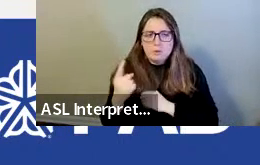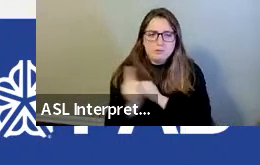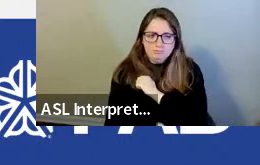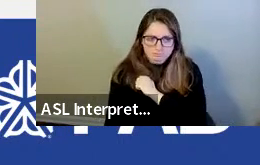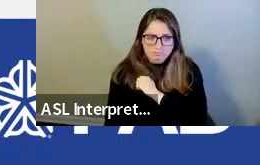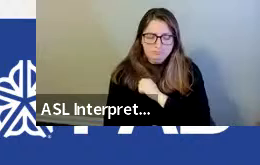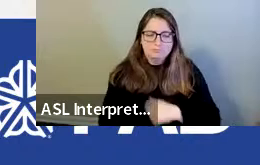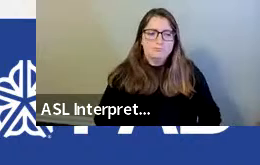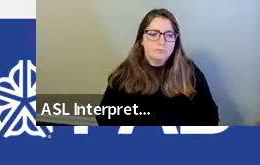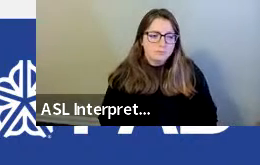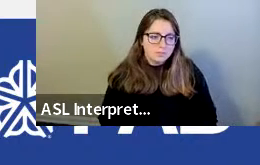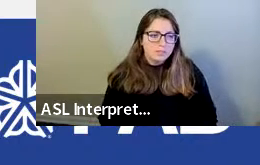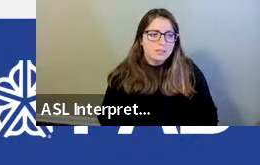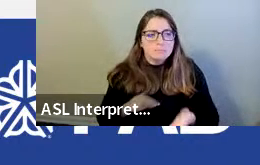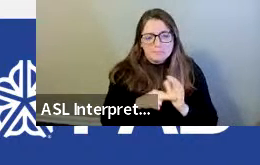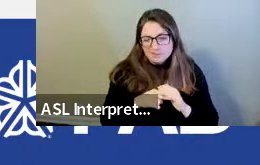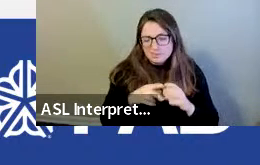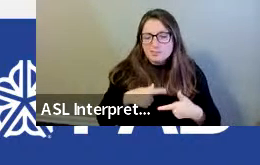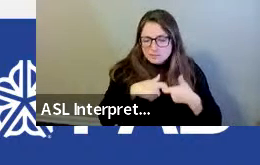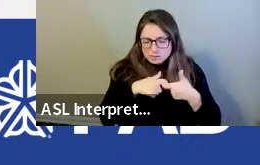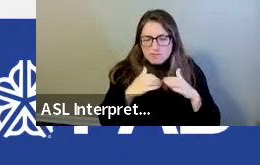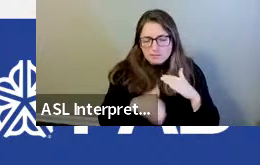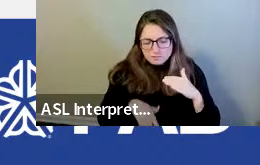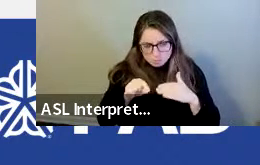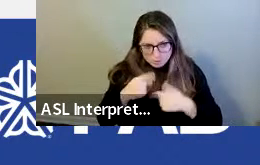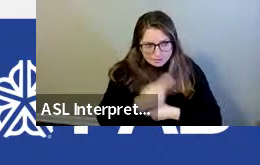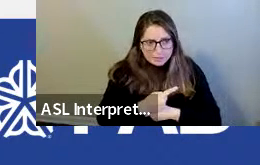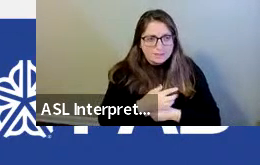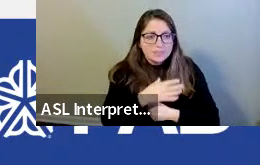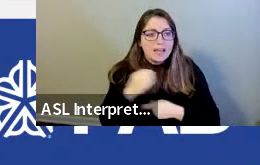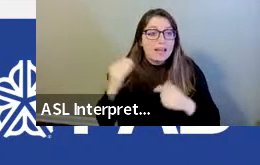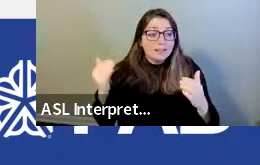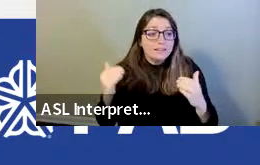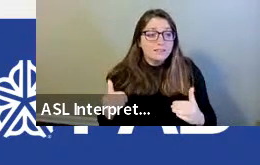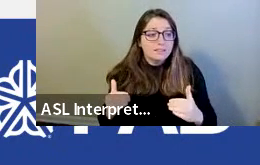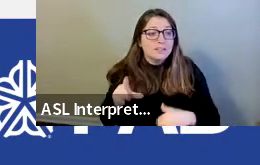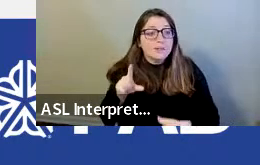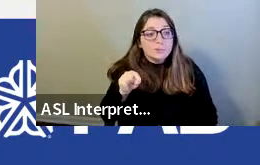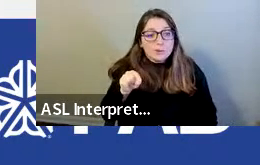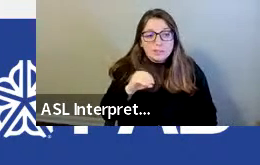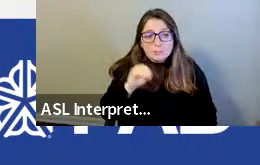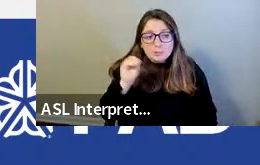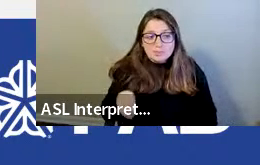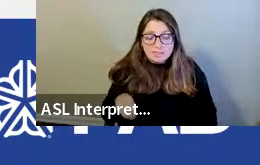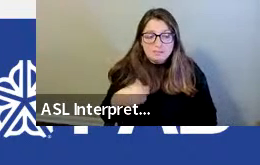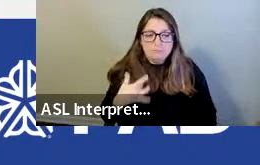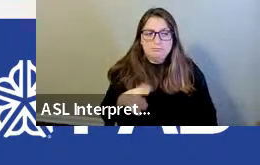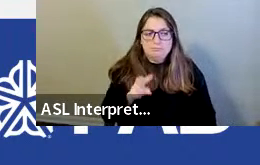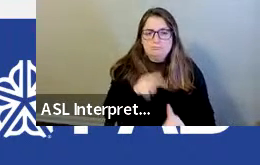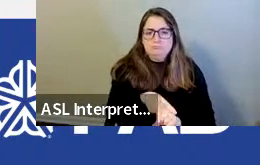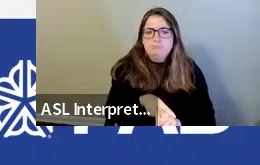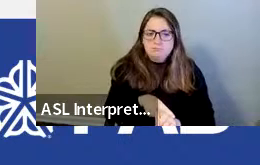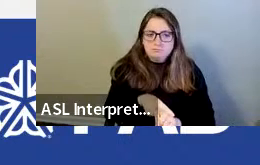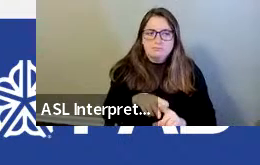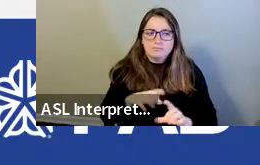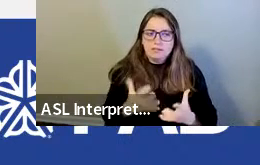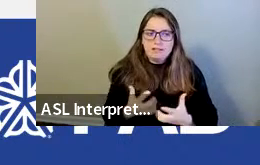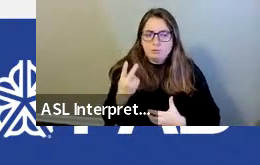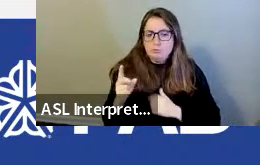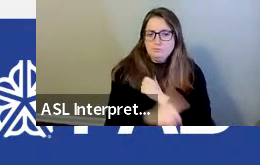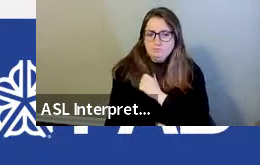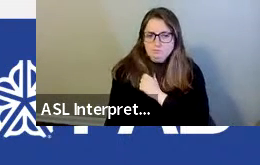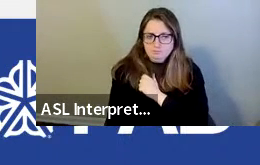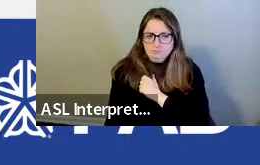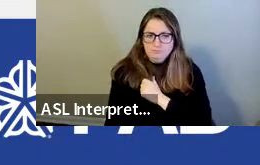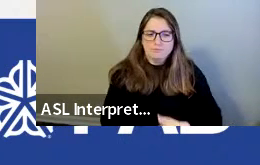less than 20 days, and 20% of the time, a class 2 misconduct, or a sanction, is assigned. We see a really similar trend